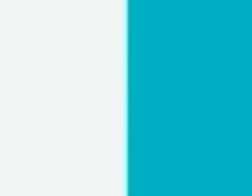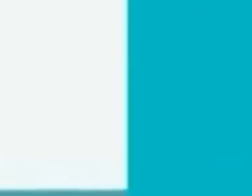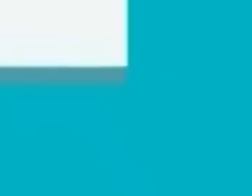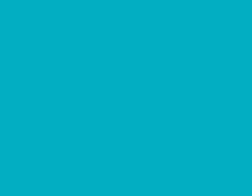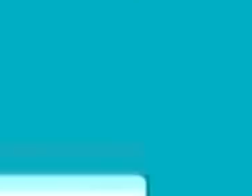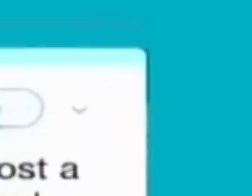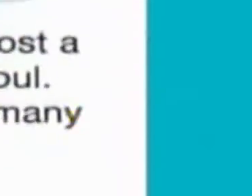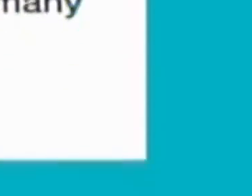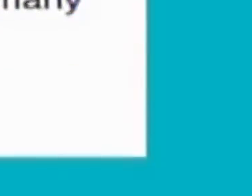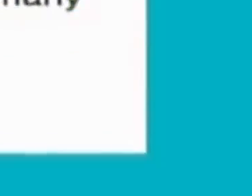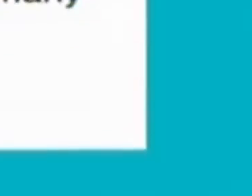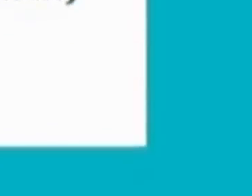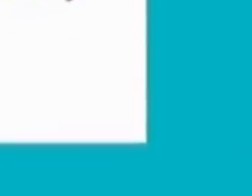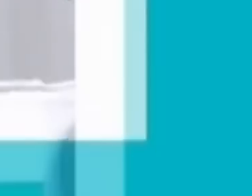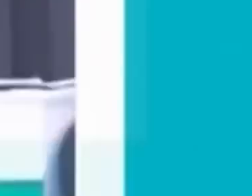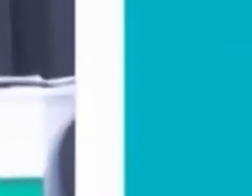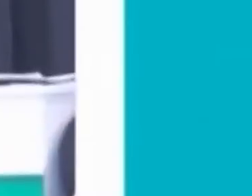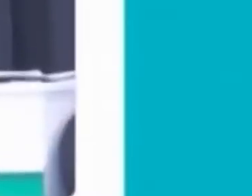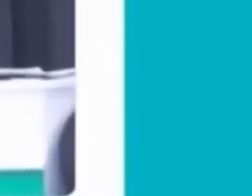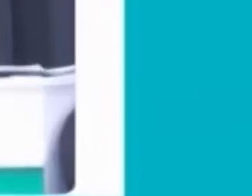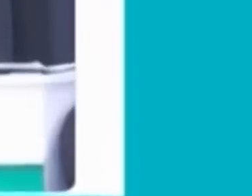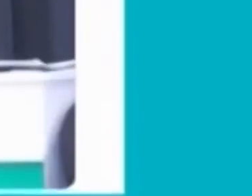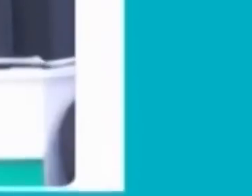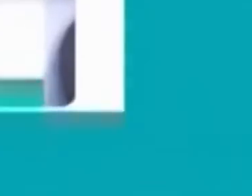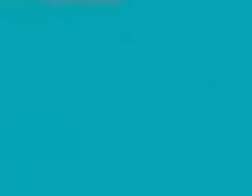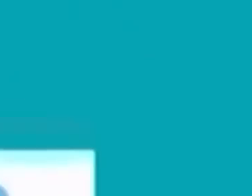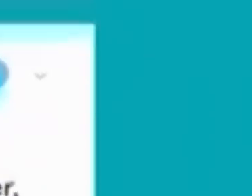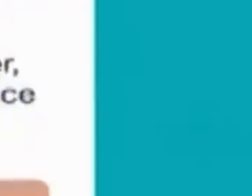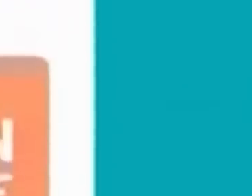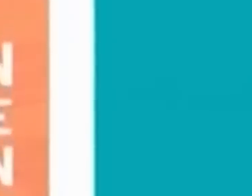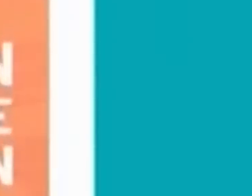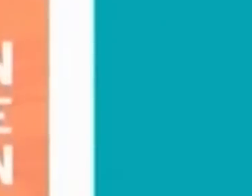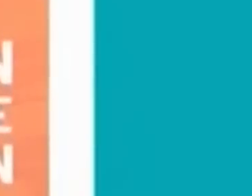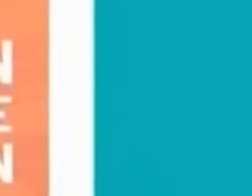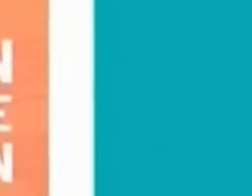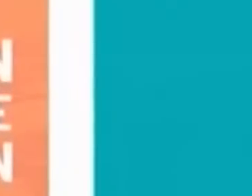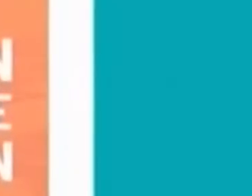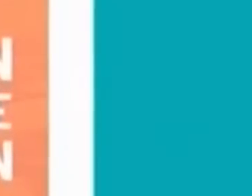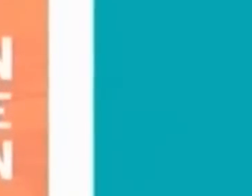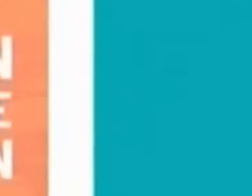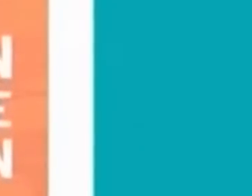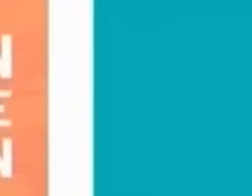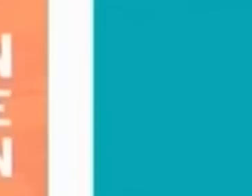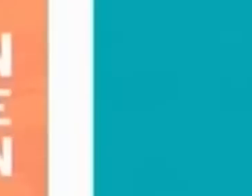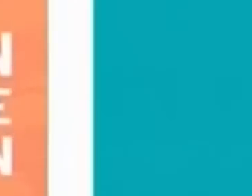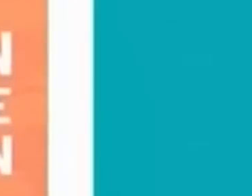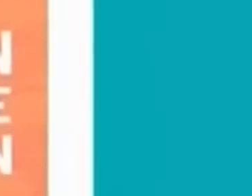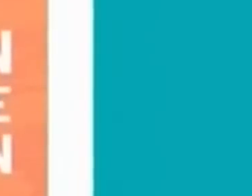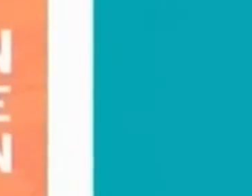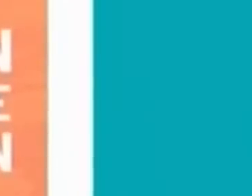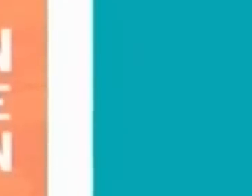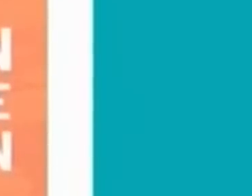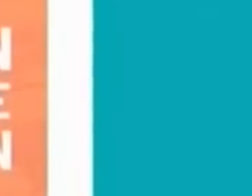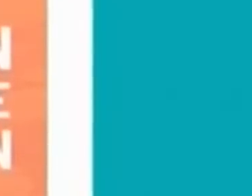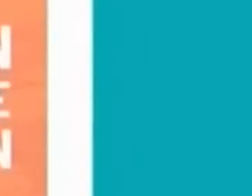corporate governance. Other Kenyans too poured kind messages to the departed soul, whose last tweet was a demand to the end of criminalization